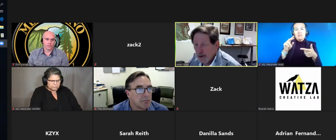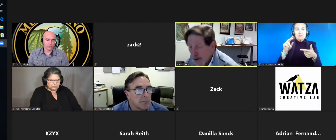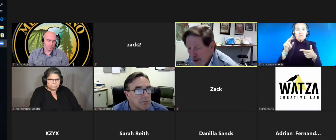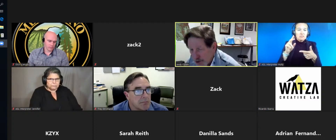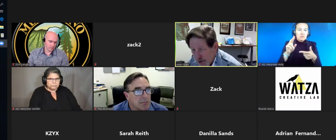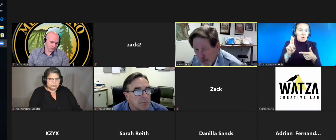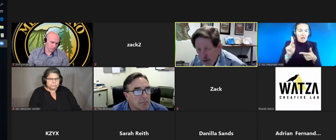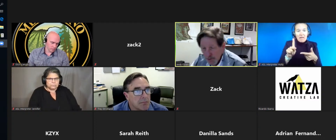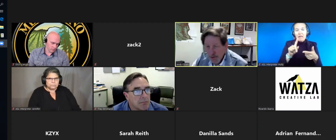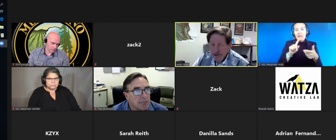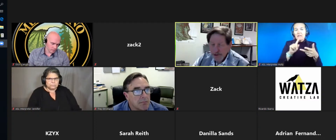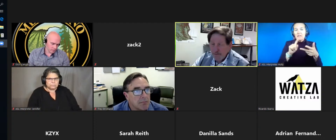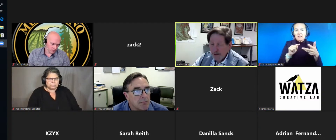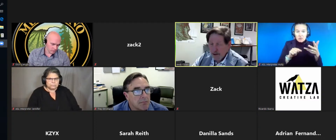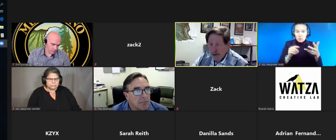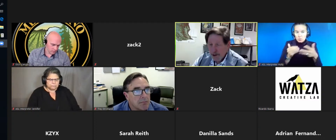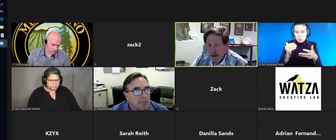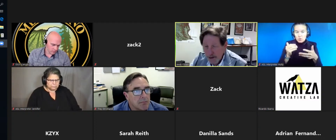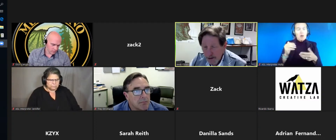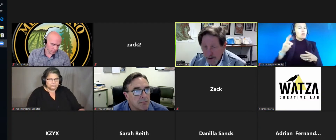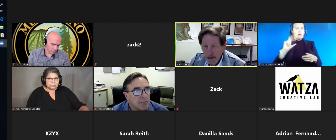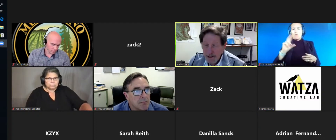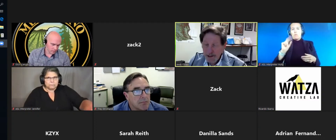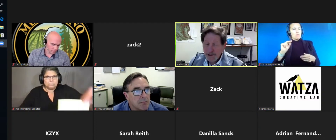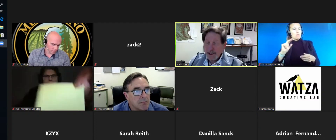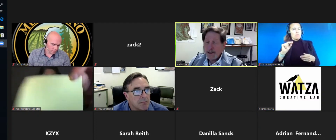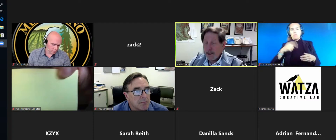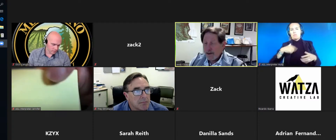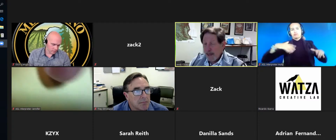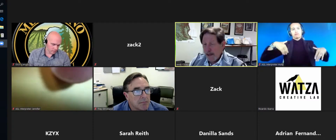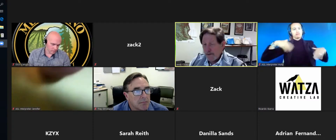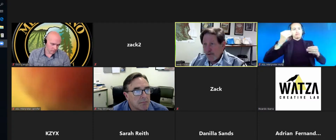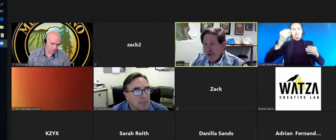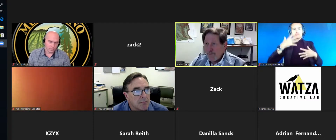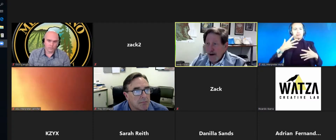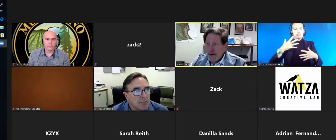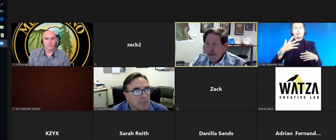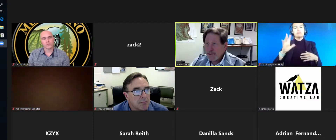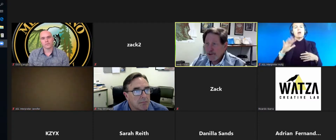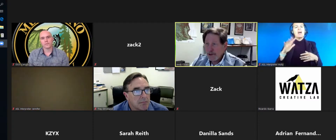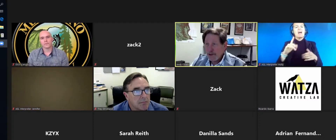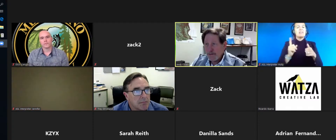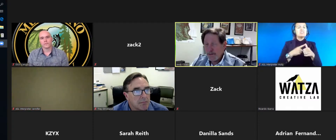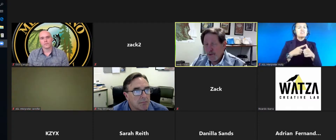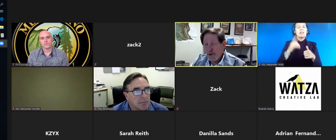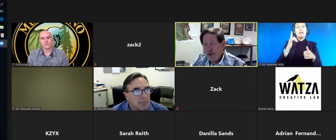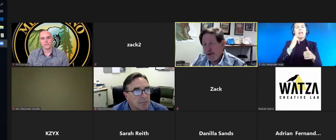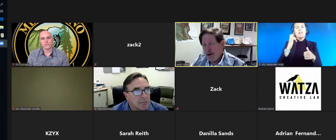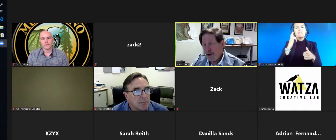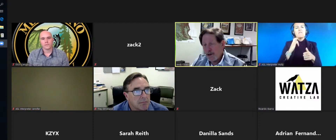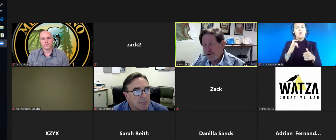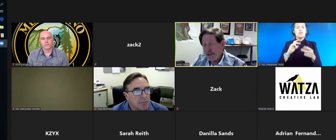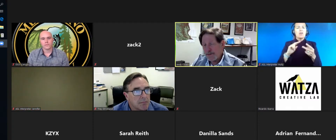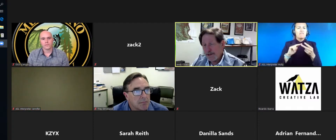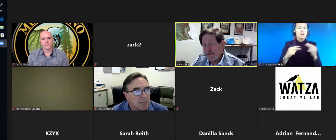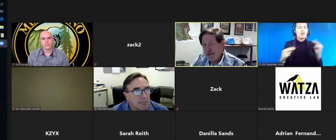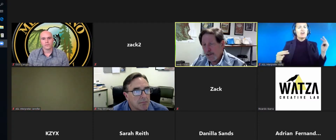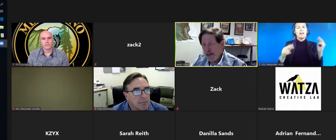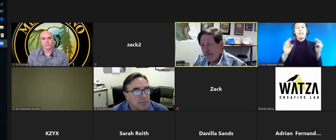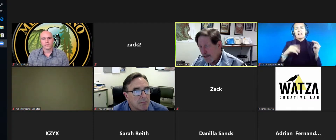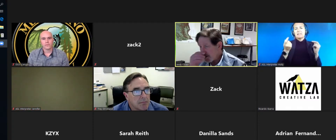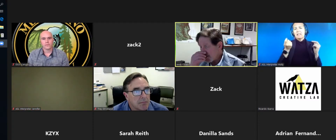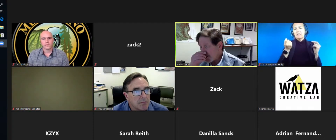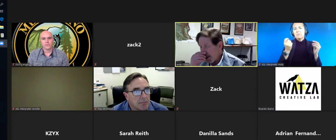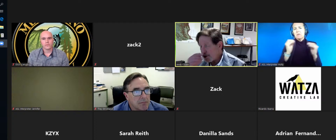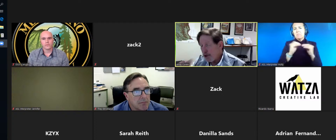no. So Okay. all the ones that we've been alerted about are initially a lot of California variants, which are a little bit more transmissible,